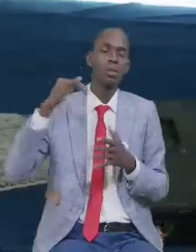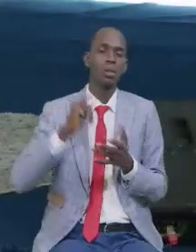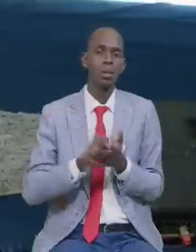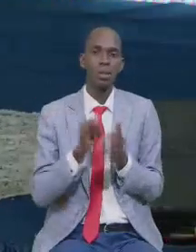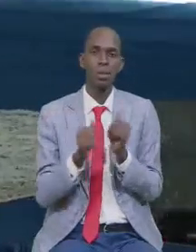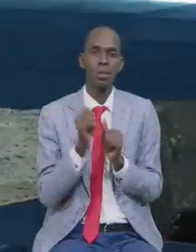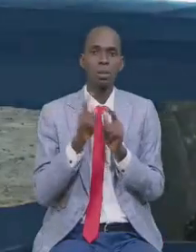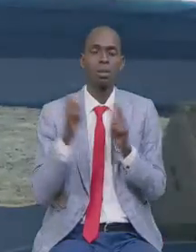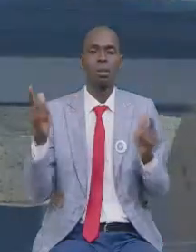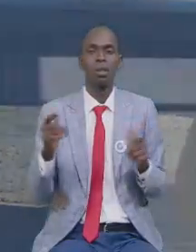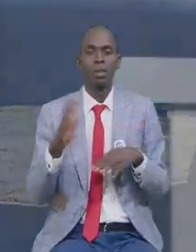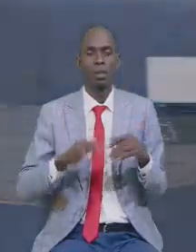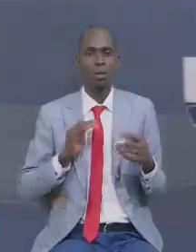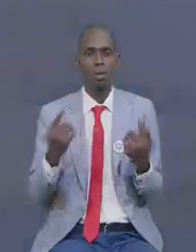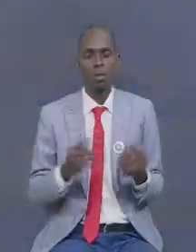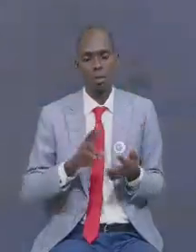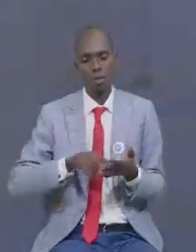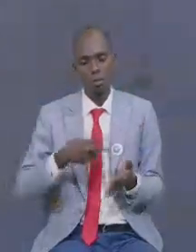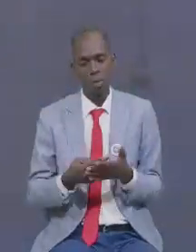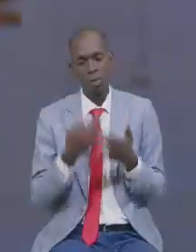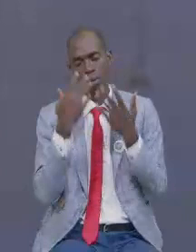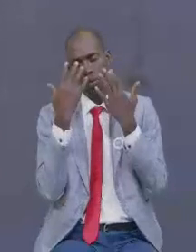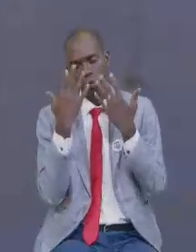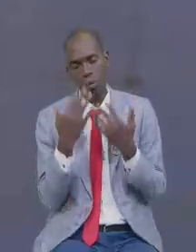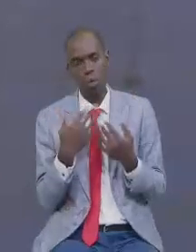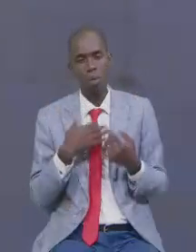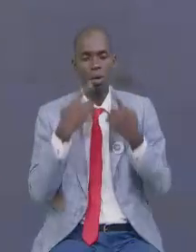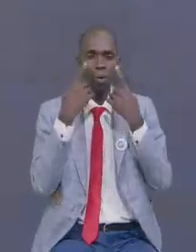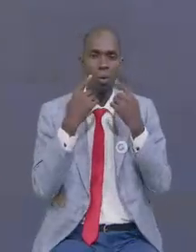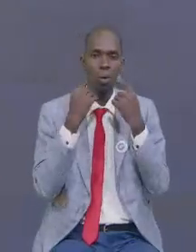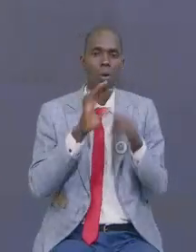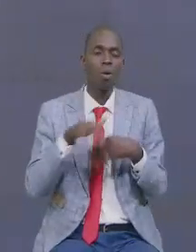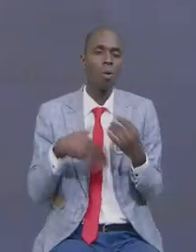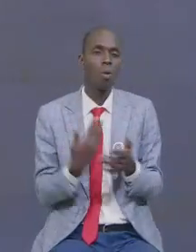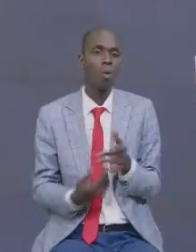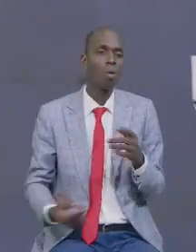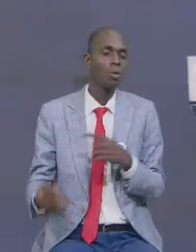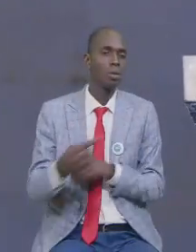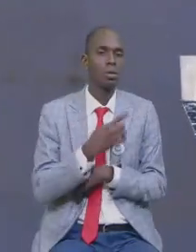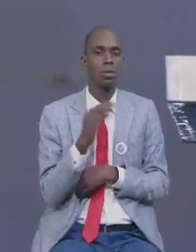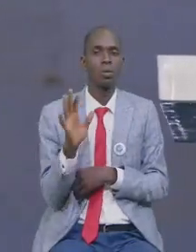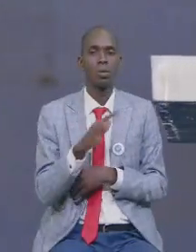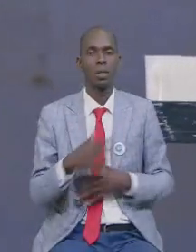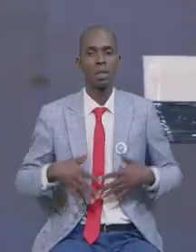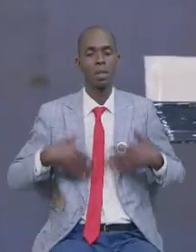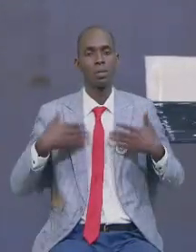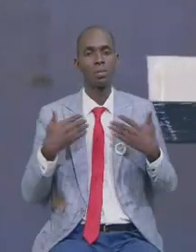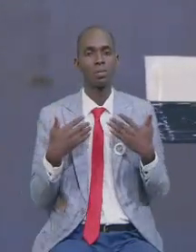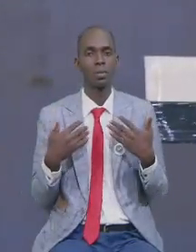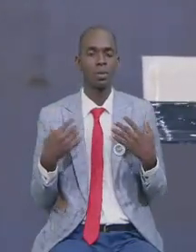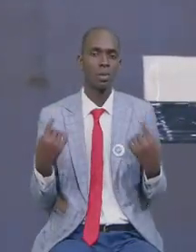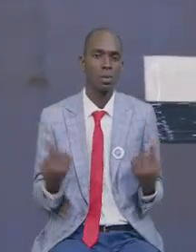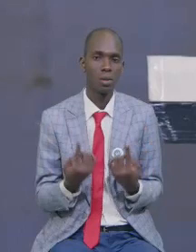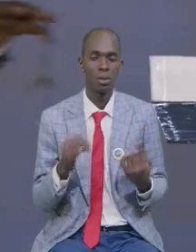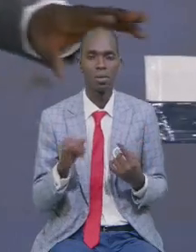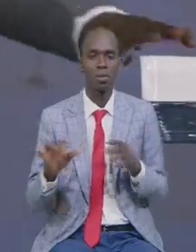they cry, grace that is greater than our sin. All the days of their lives, sinning, doing